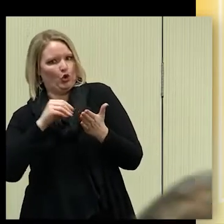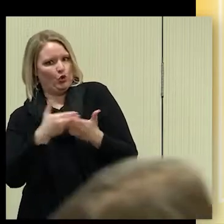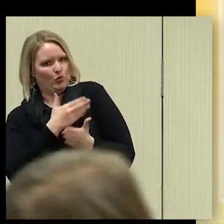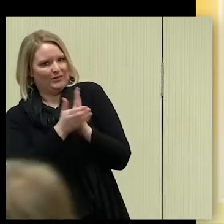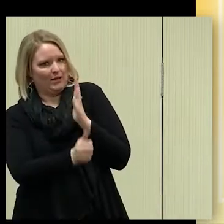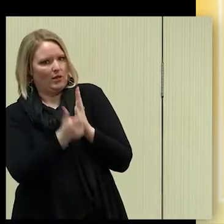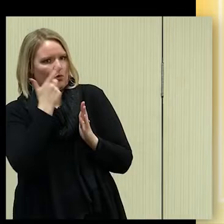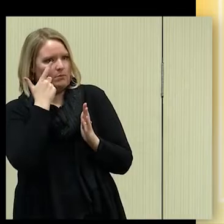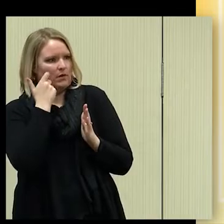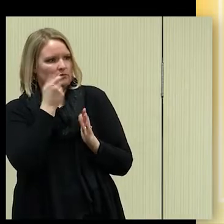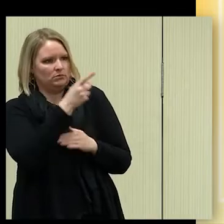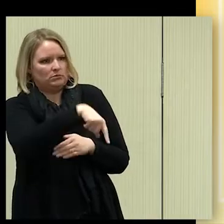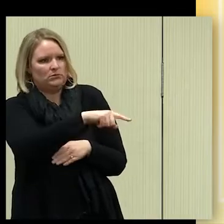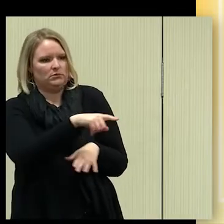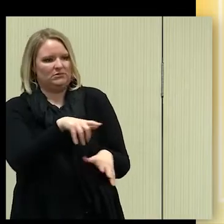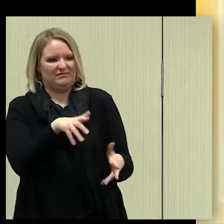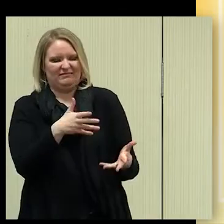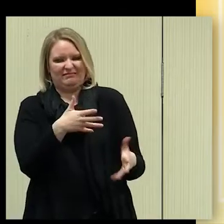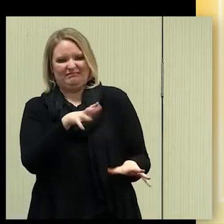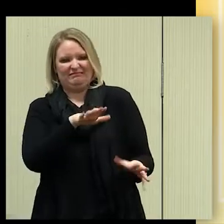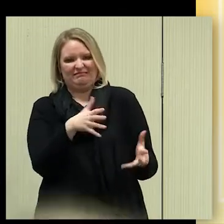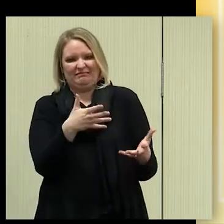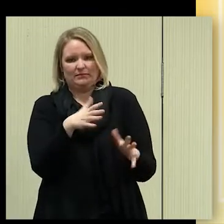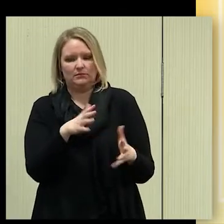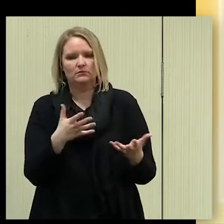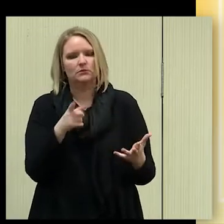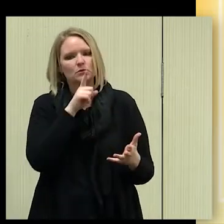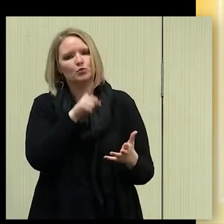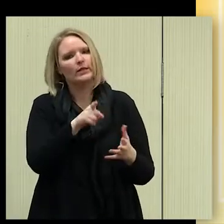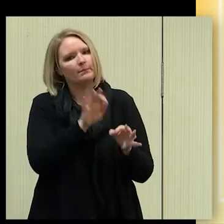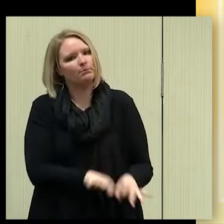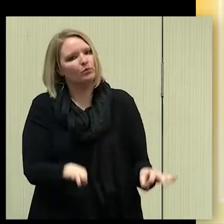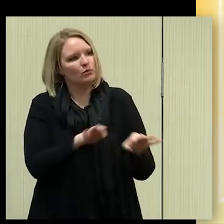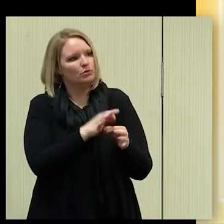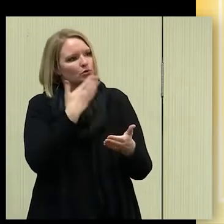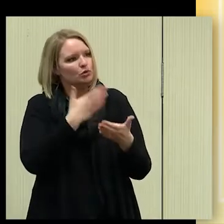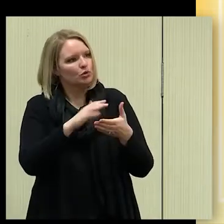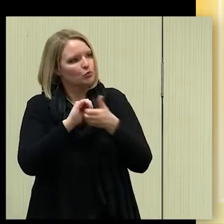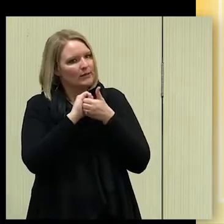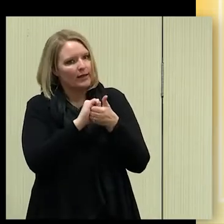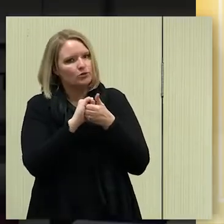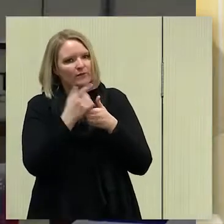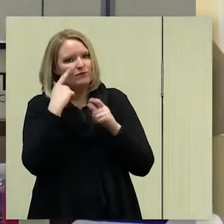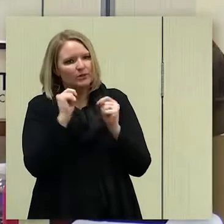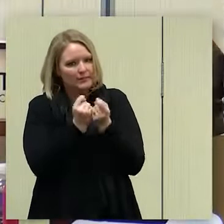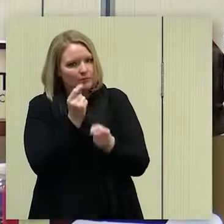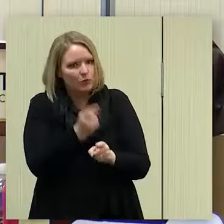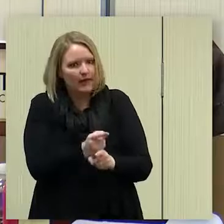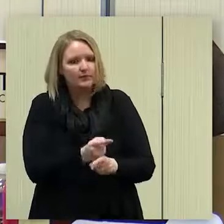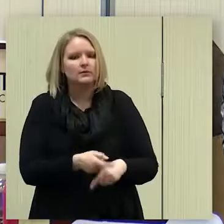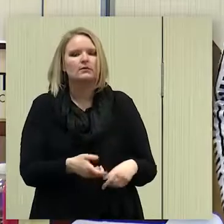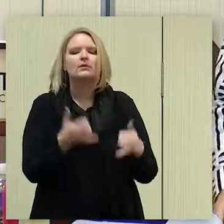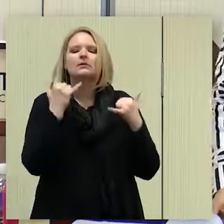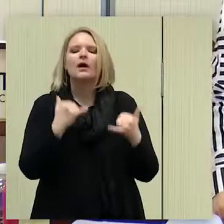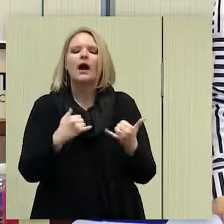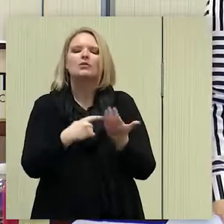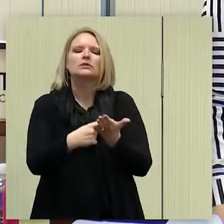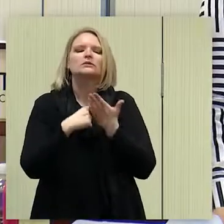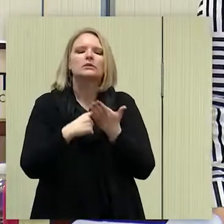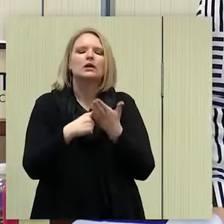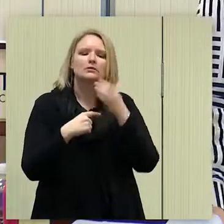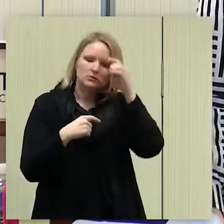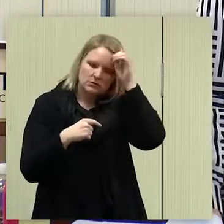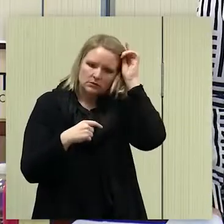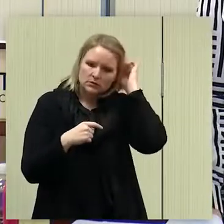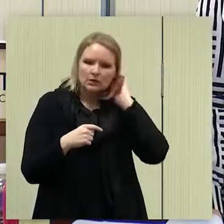of the tension that's going on. So we all agree it's important to have good relationships on teams, right? Okay, so now talk for a minute about how